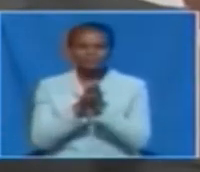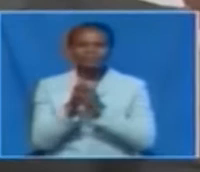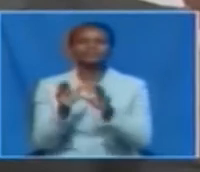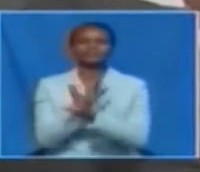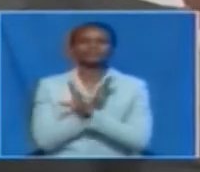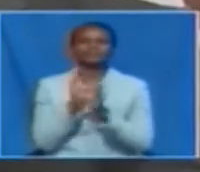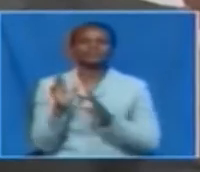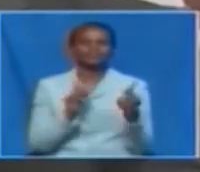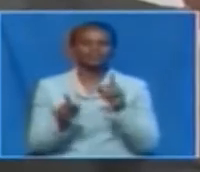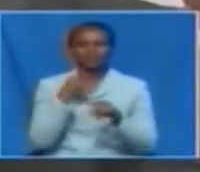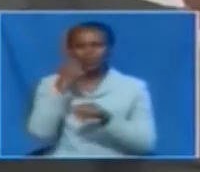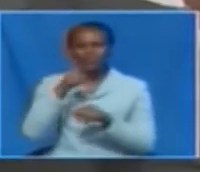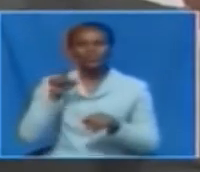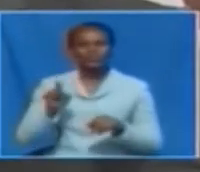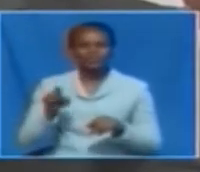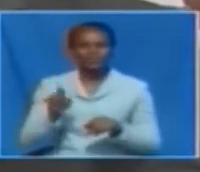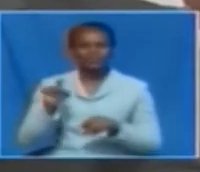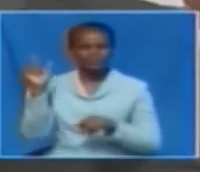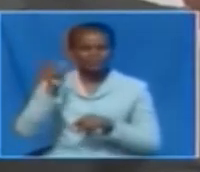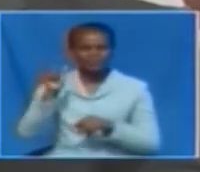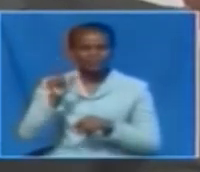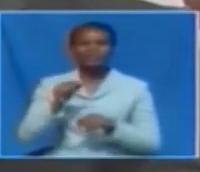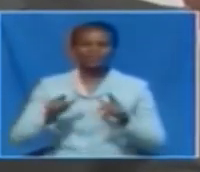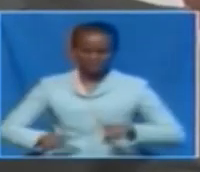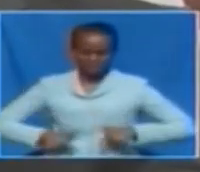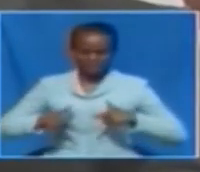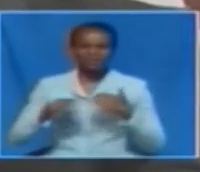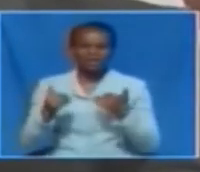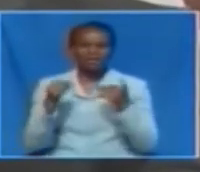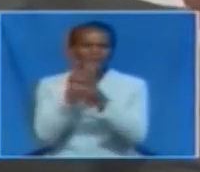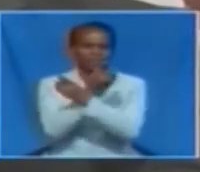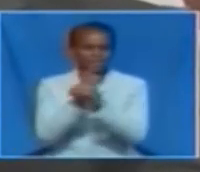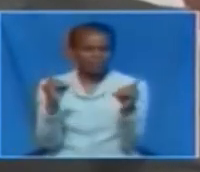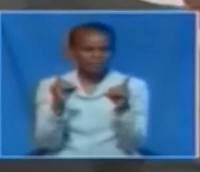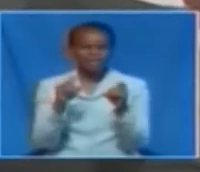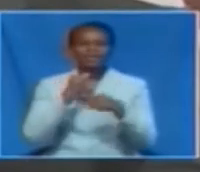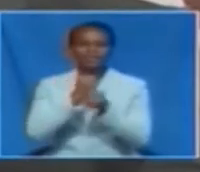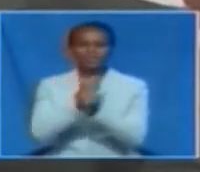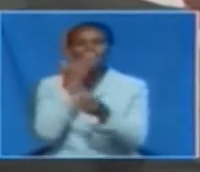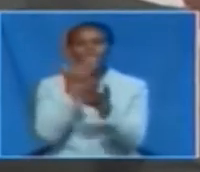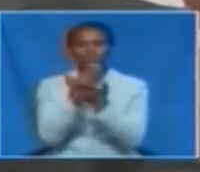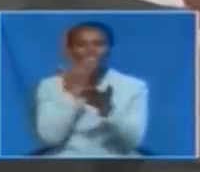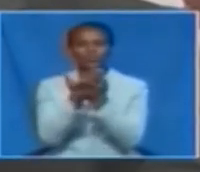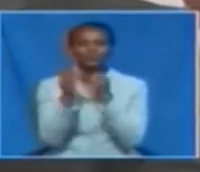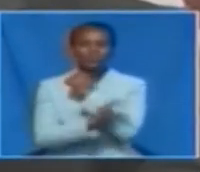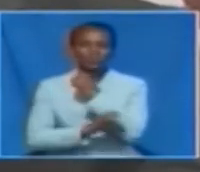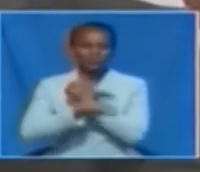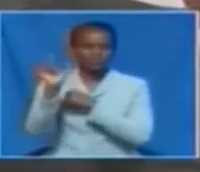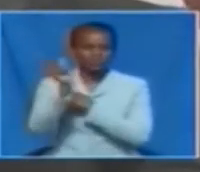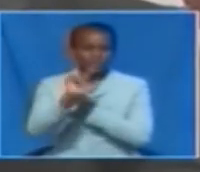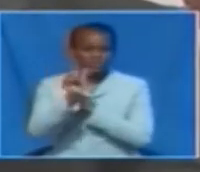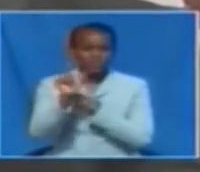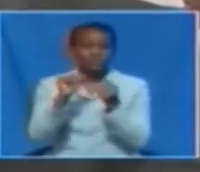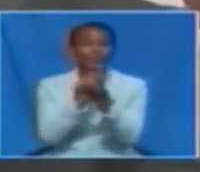Zambian people who need the MMD to be alive in order for democracy to make sense in this country. The moment MMD